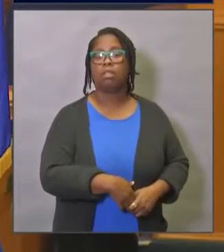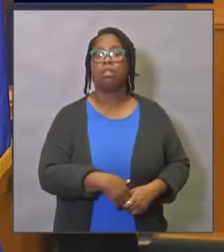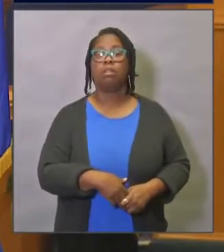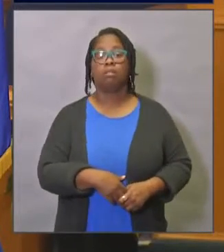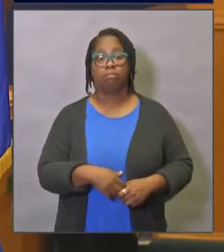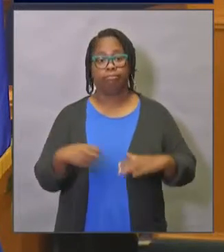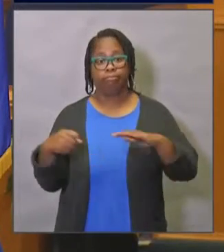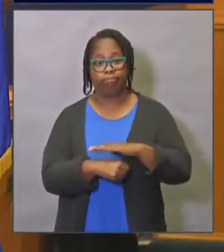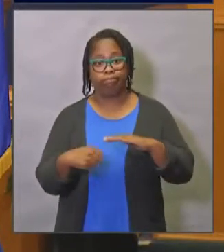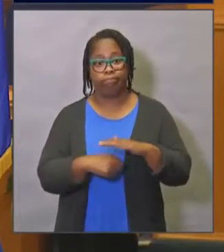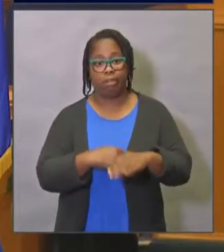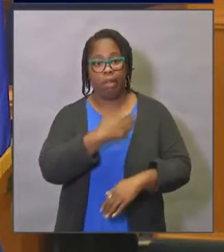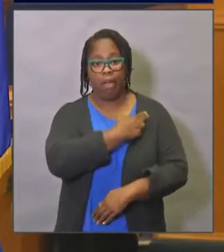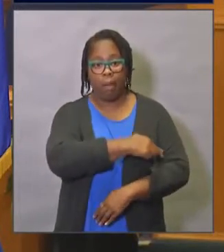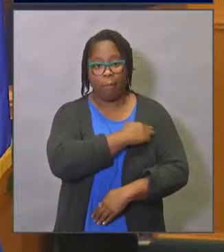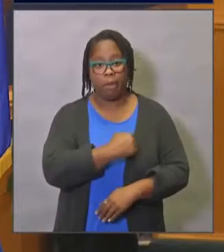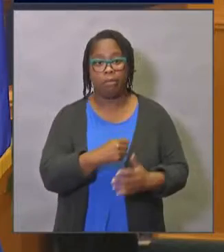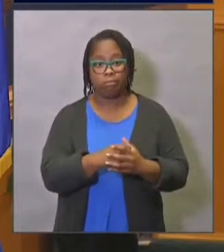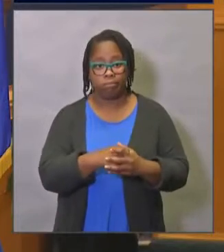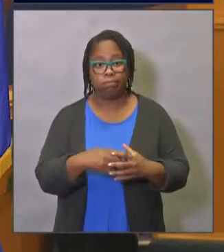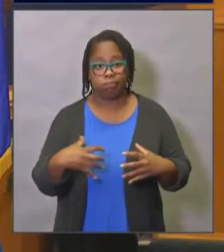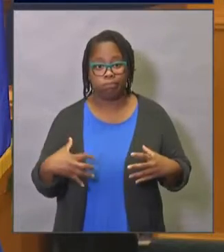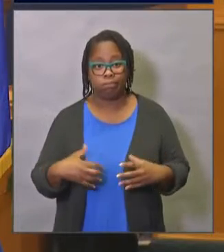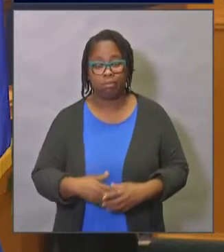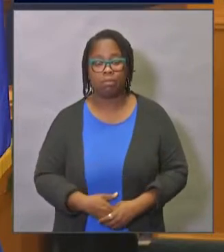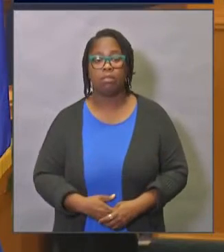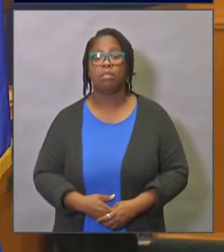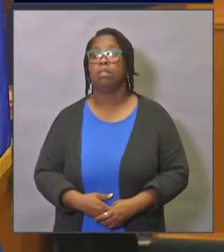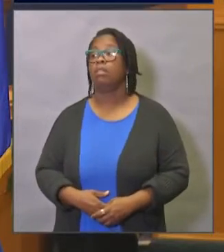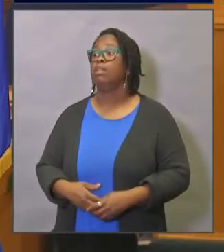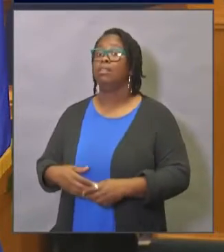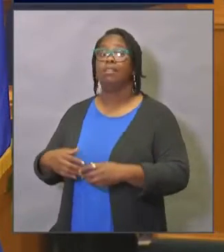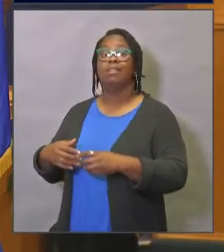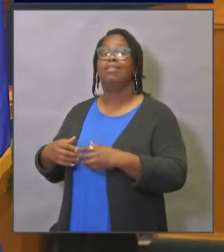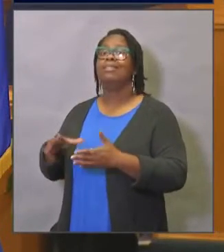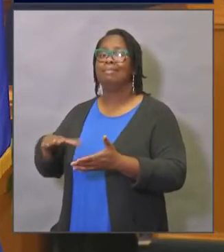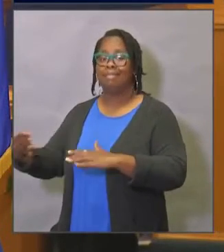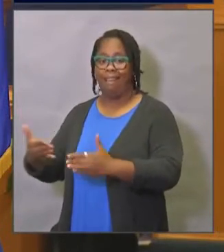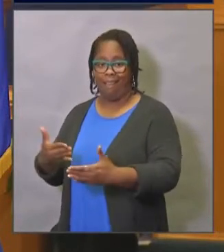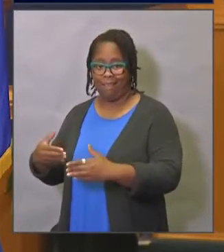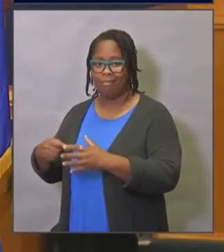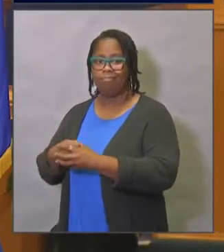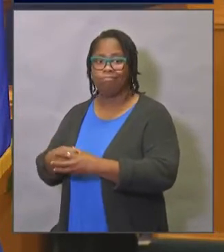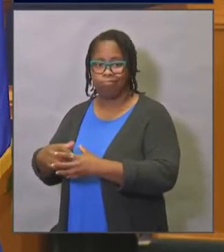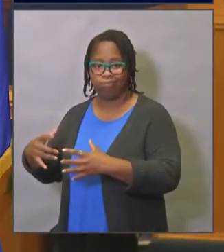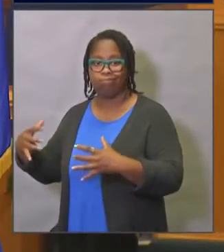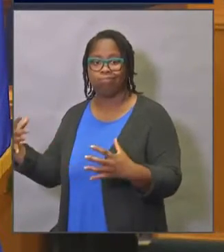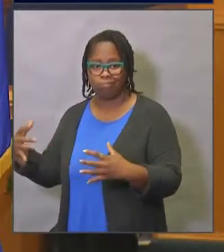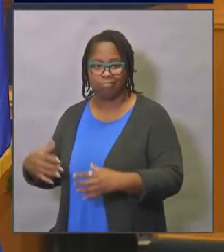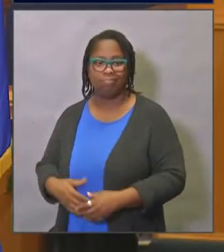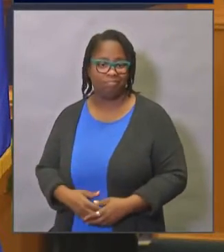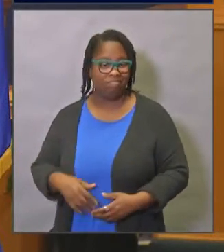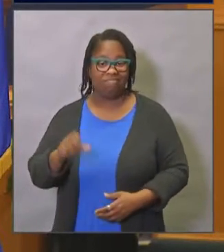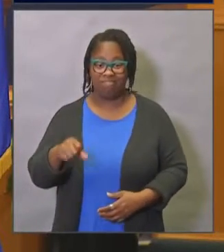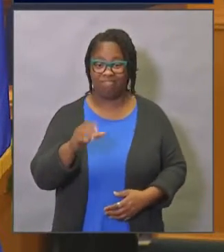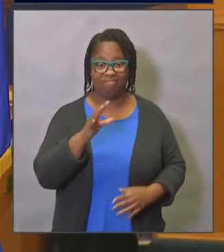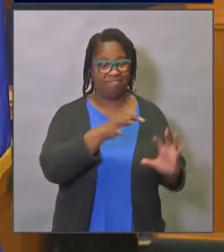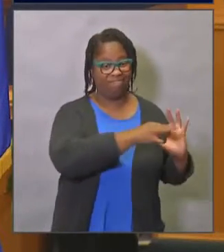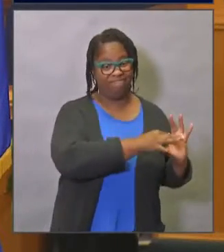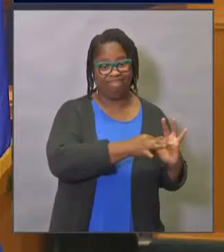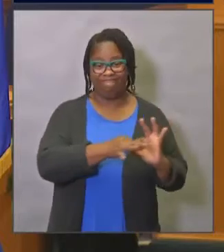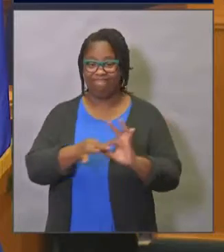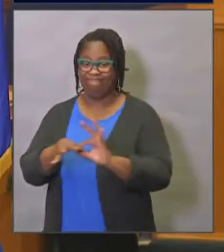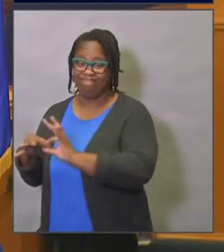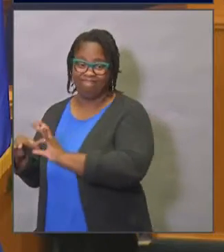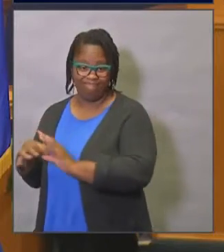the hospital, and the more people that end up in the hospital, because those in the hospital are very sick, the more deaths we're going to witness, and we're seeing